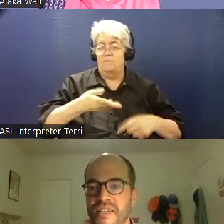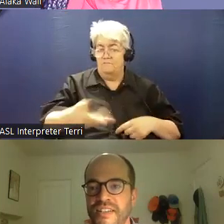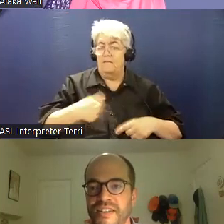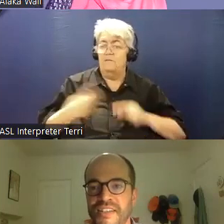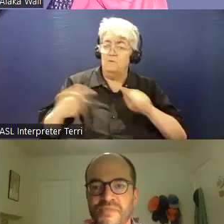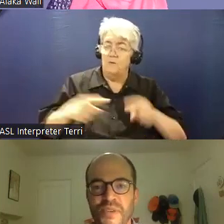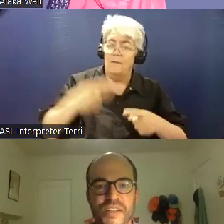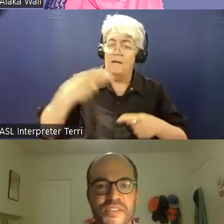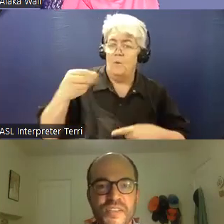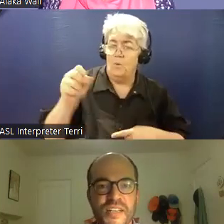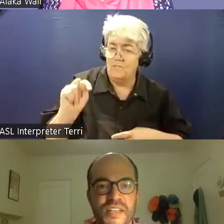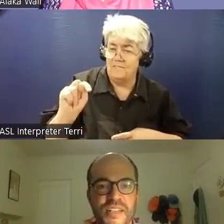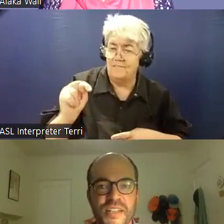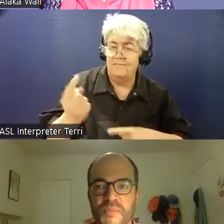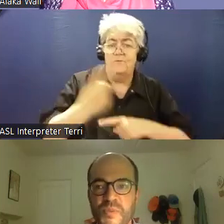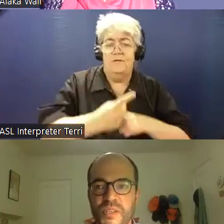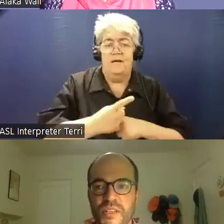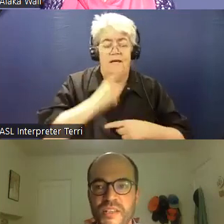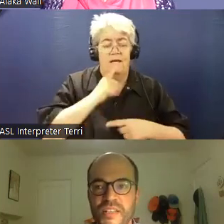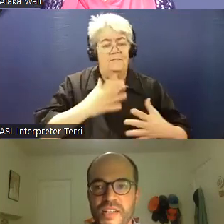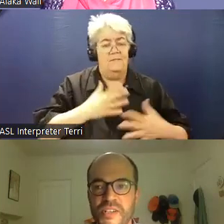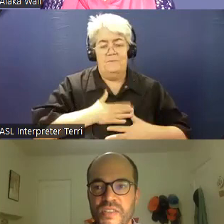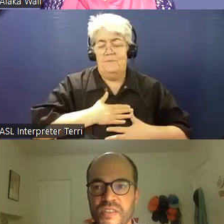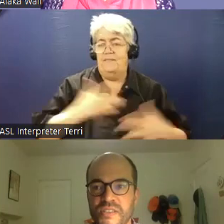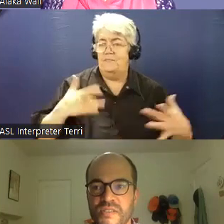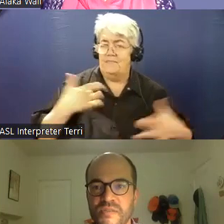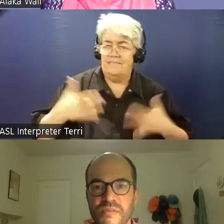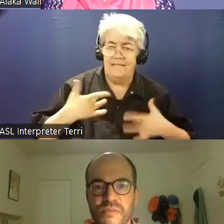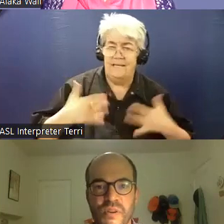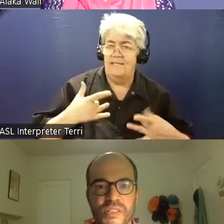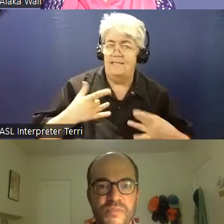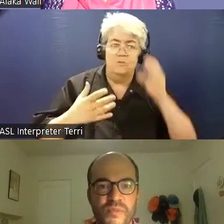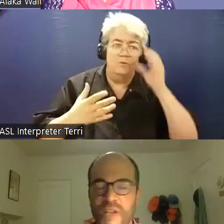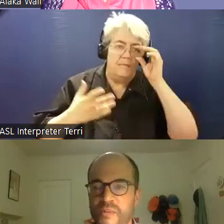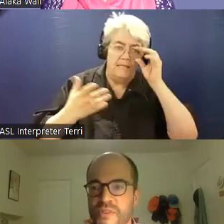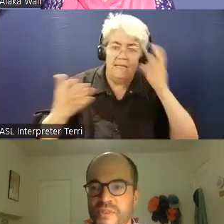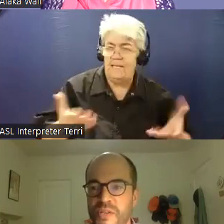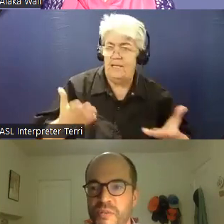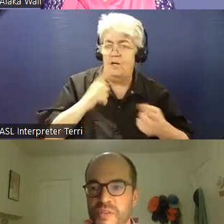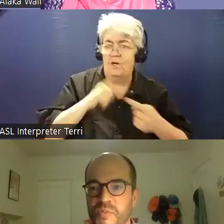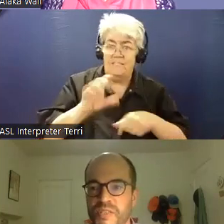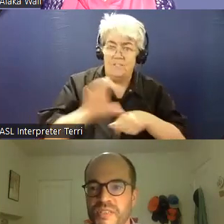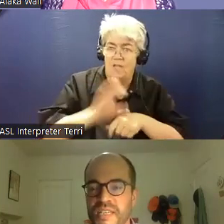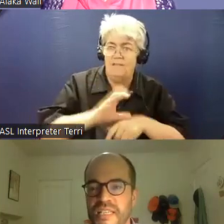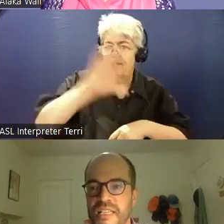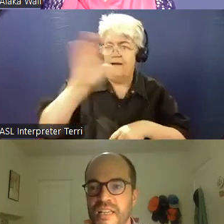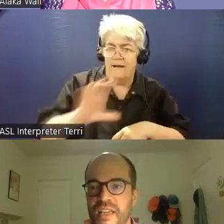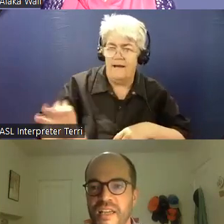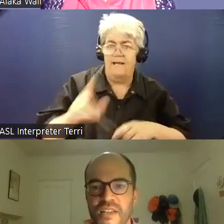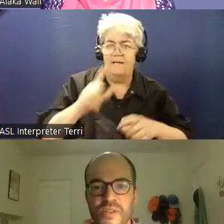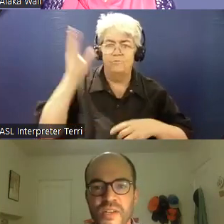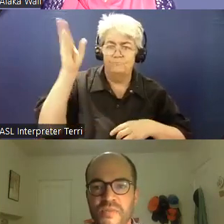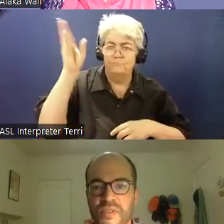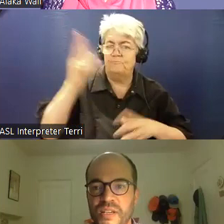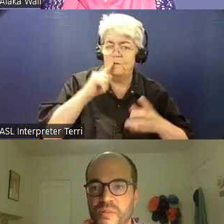evening. It's very exciting to be engaged in this online format with so many participants.